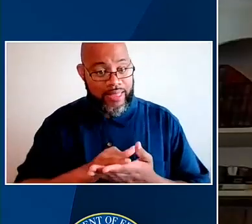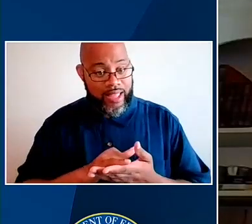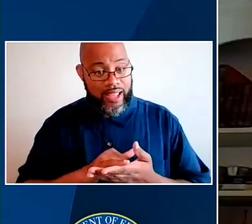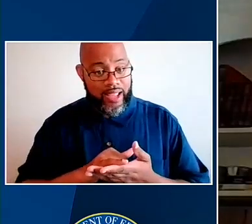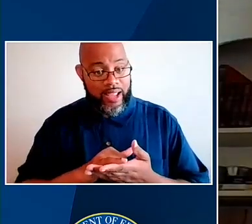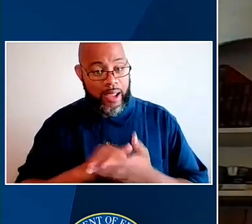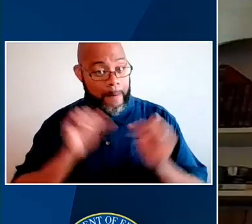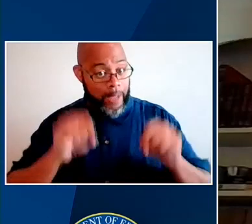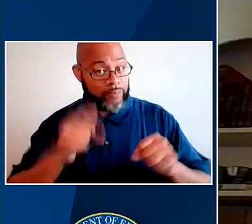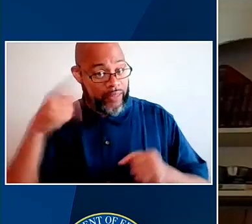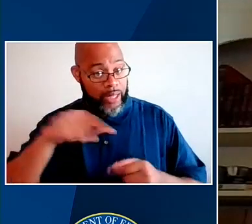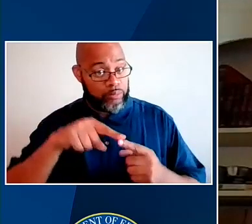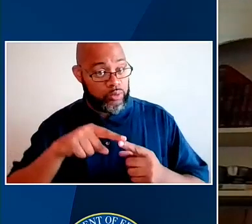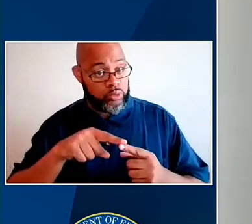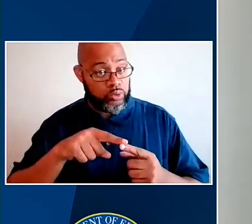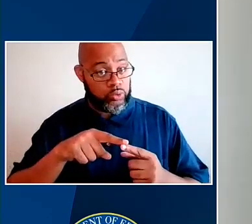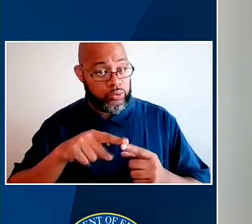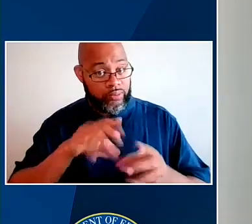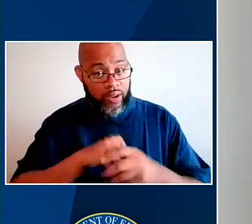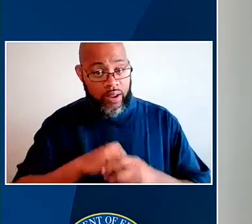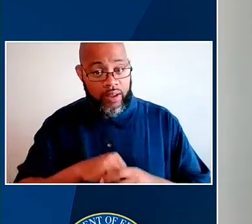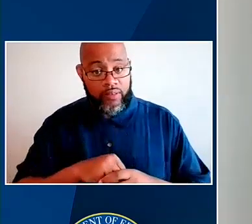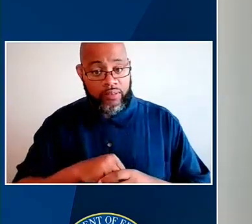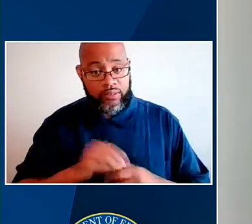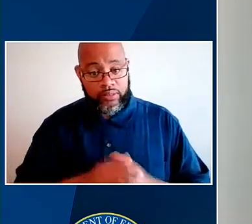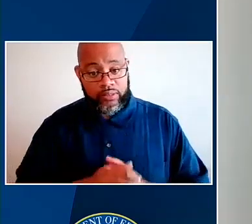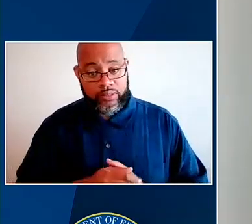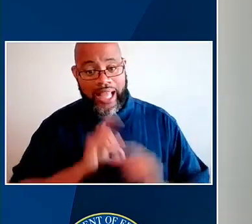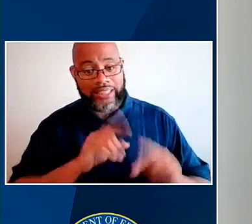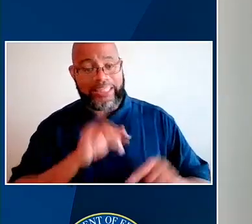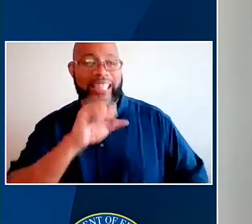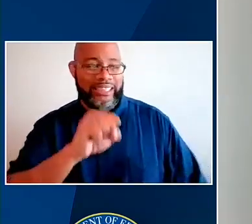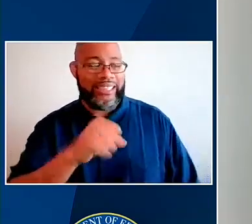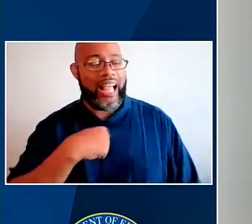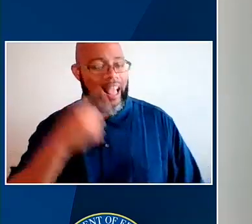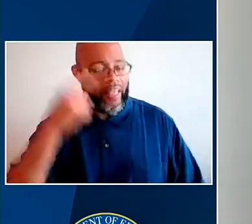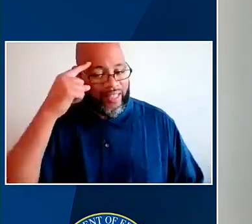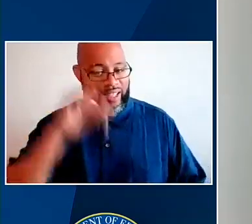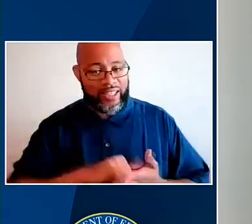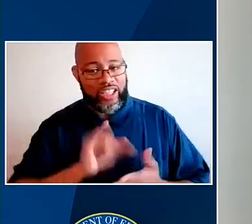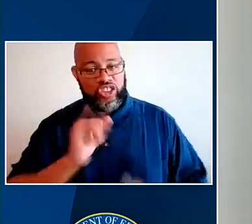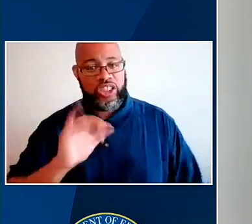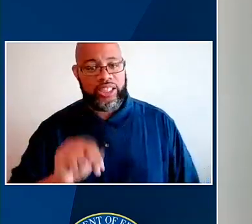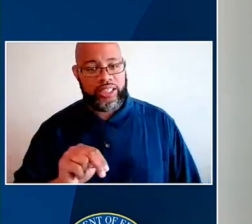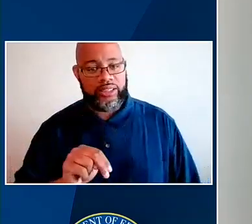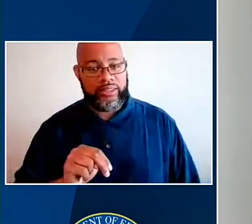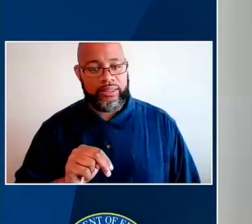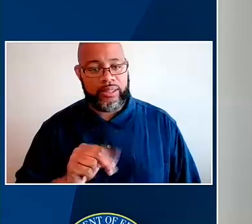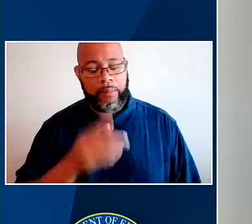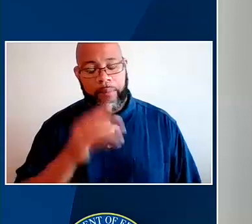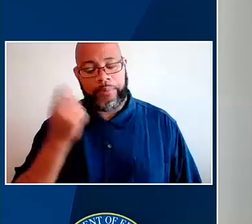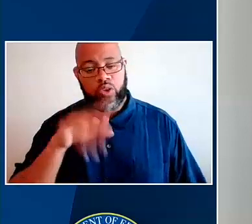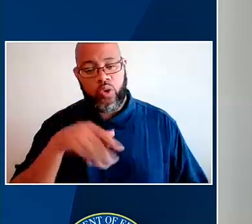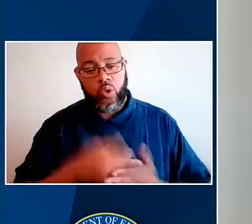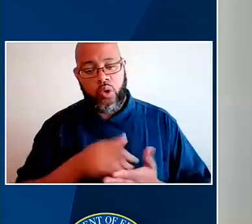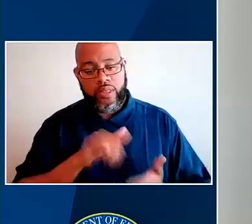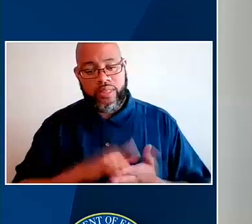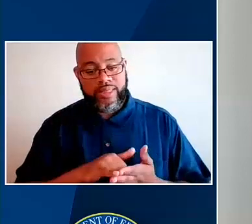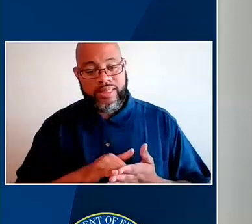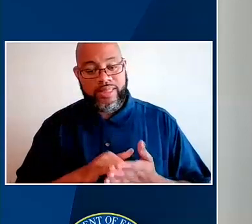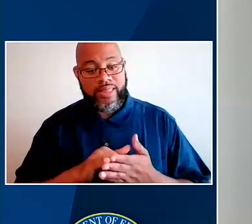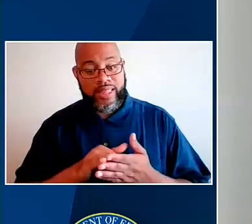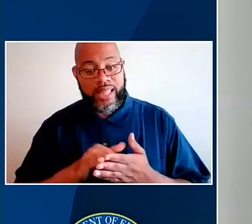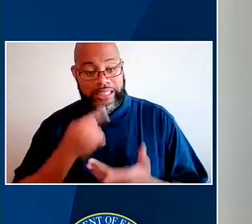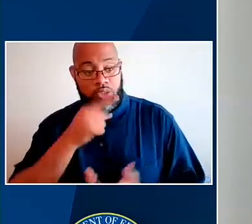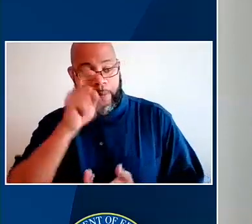You still have to make it possible for, you know. But you would qualify. Yeah, the answer is yes, I think, Jillian, because all this says currently is that you